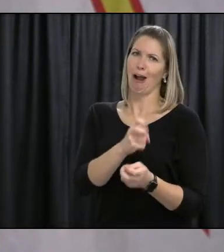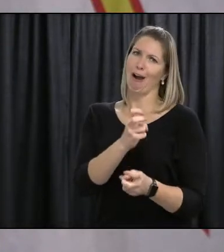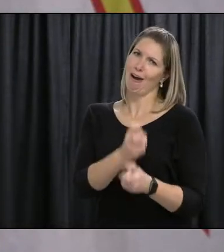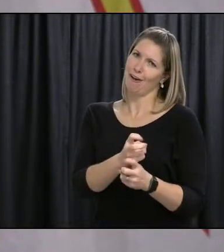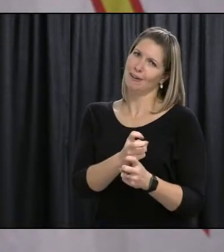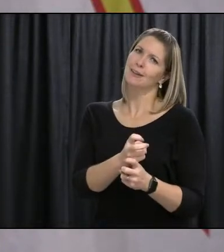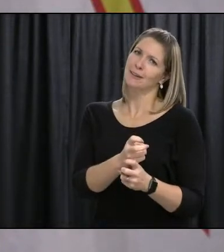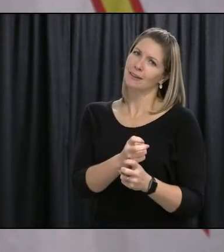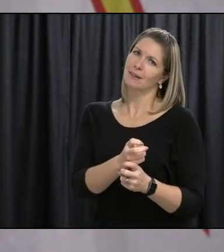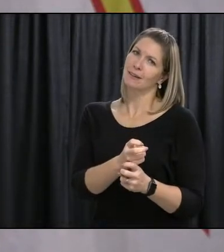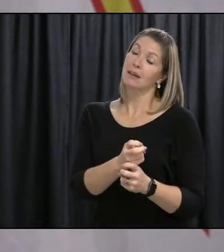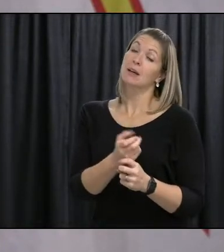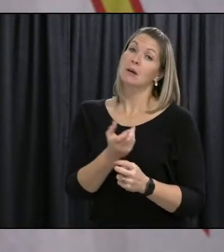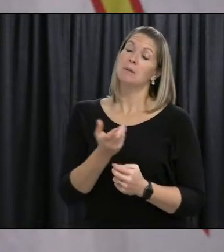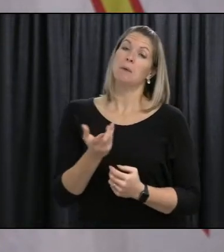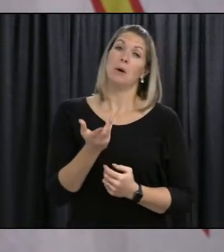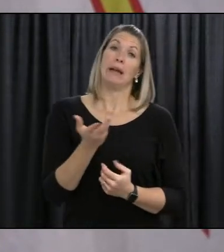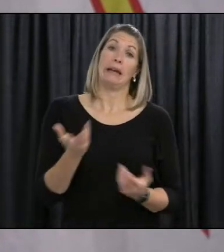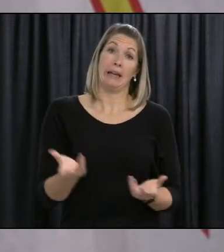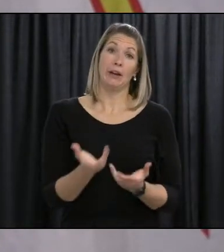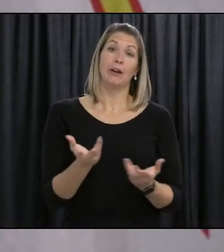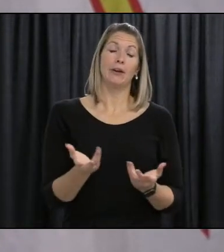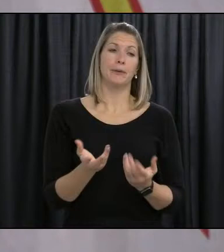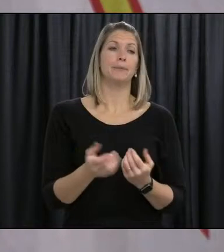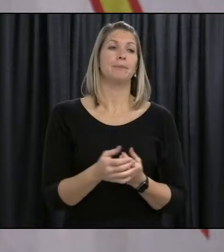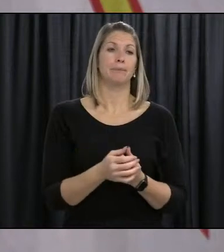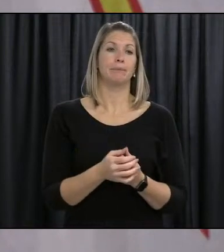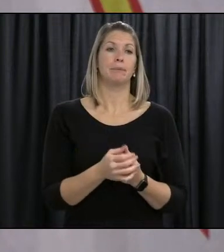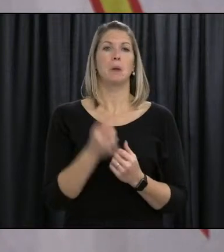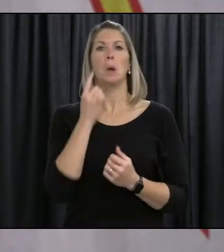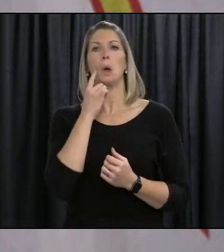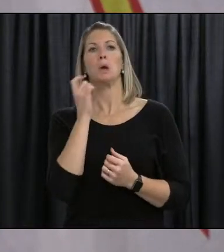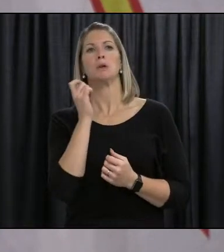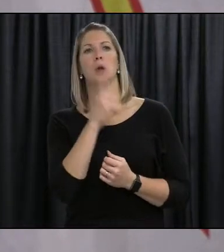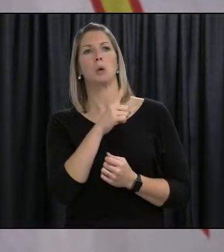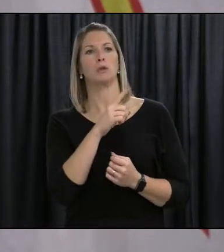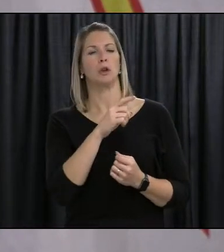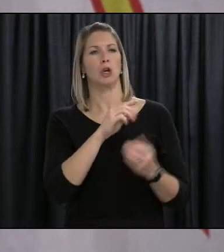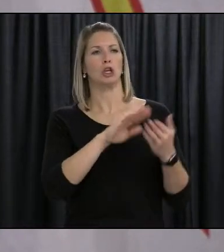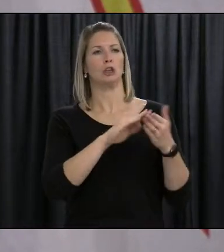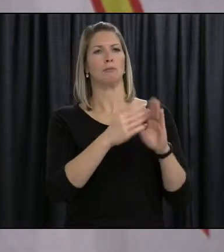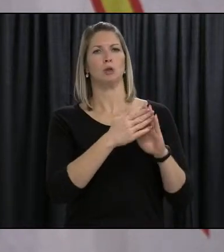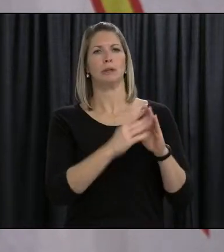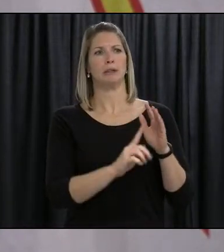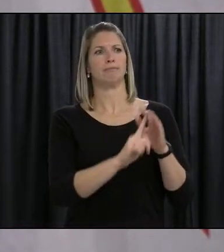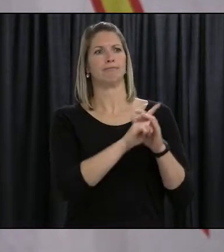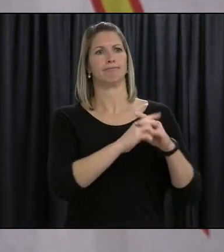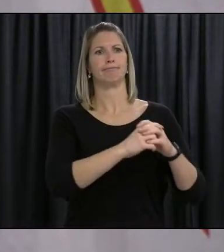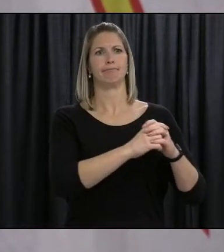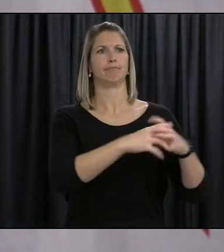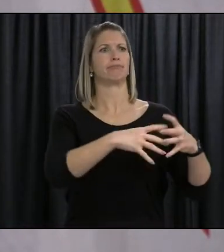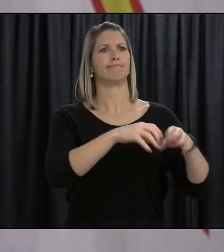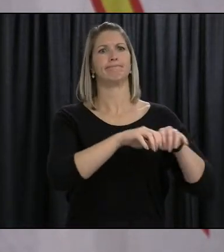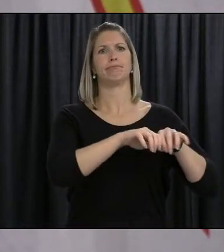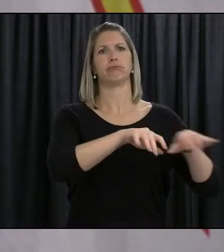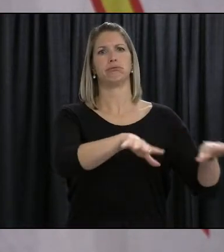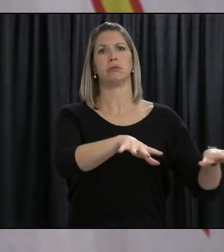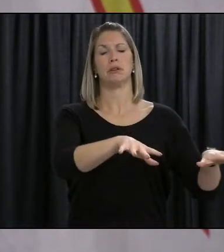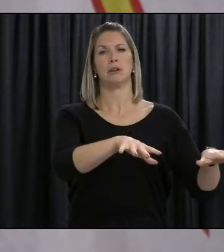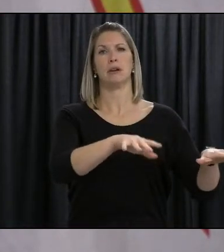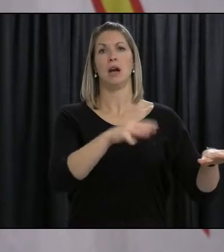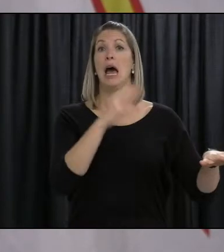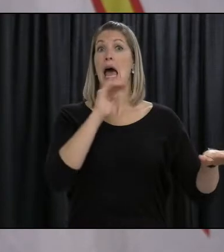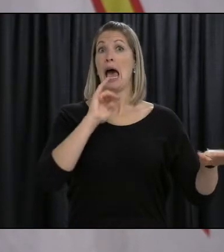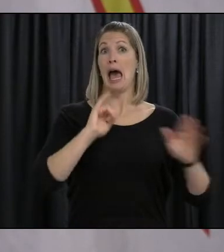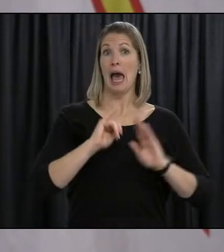what we are seeing with regard to the outbreaks and community spread in other jurisdictions is that these are being driven